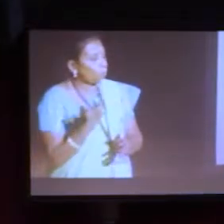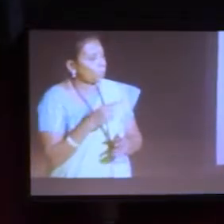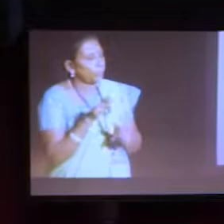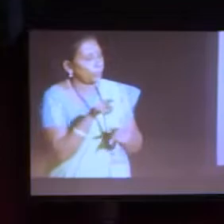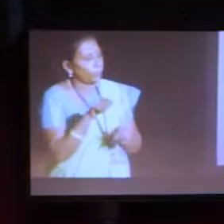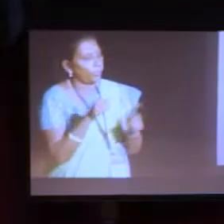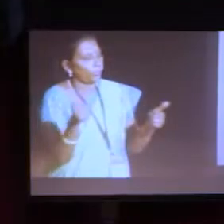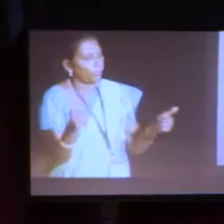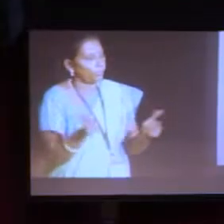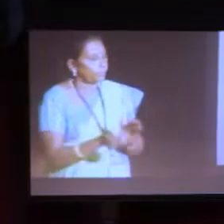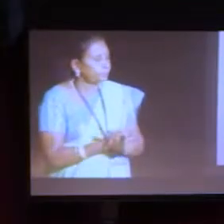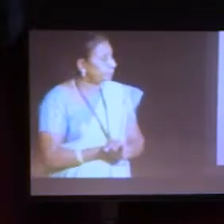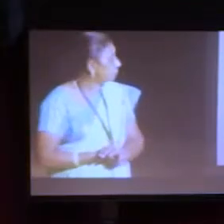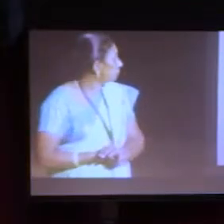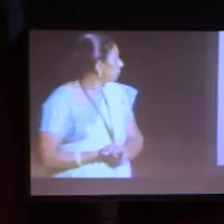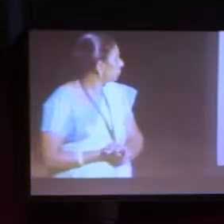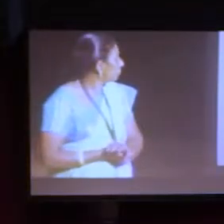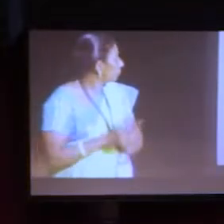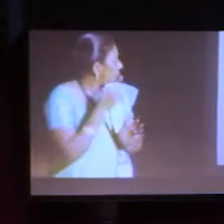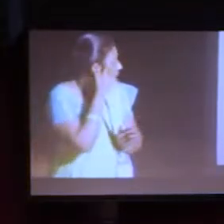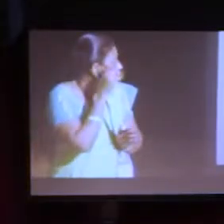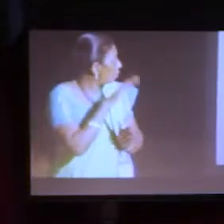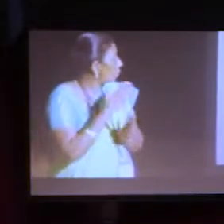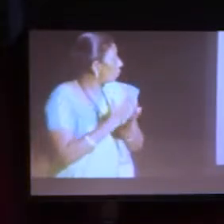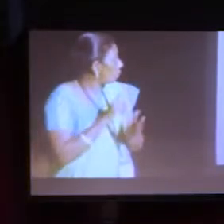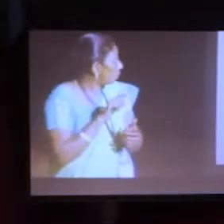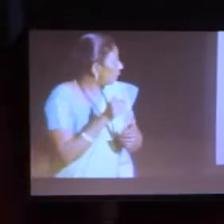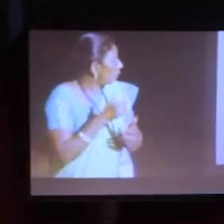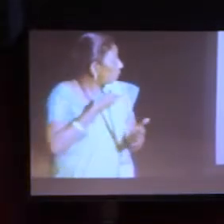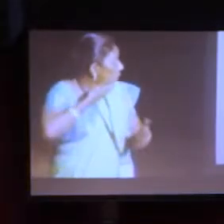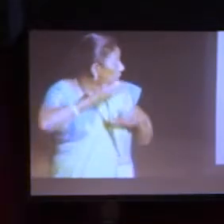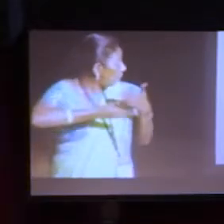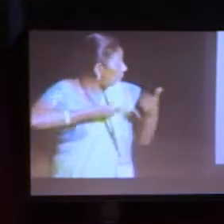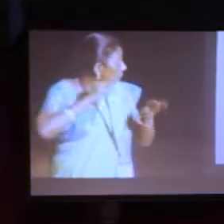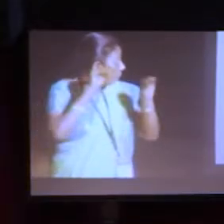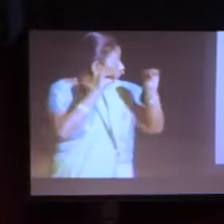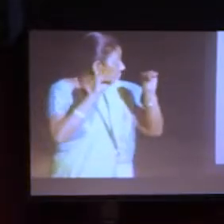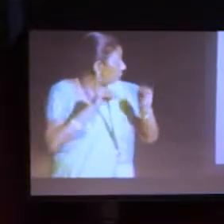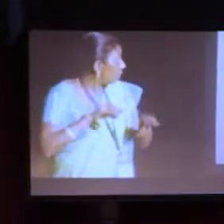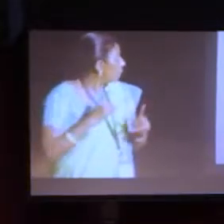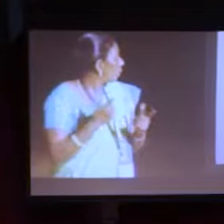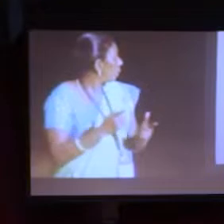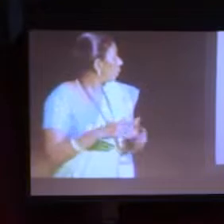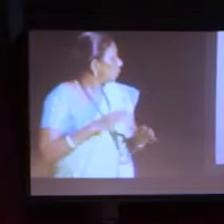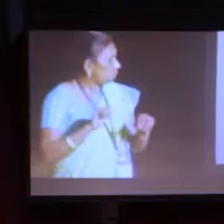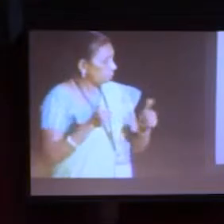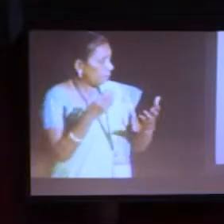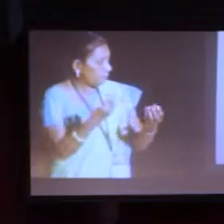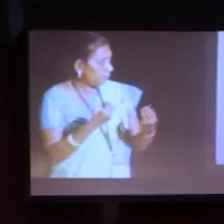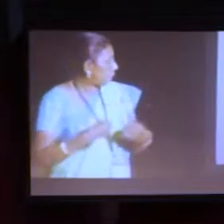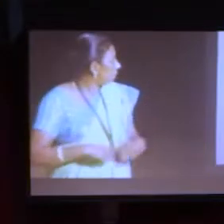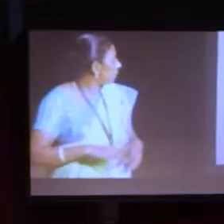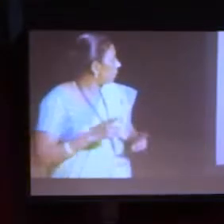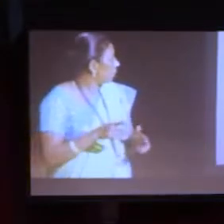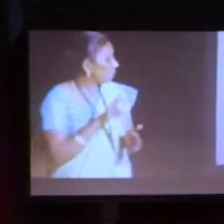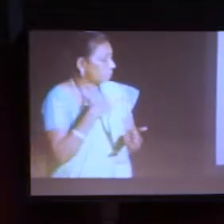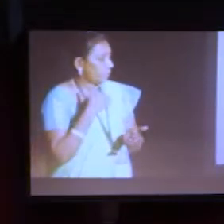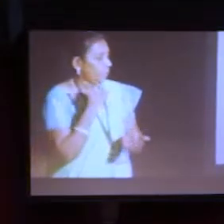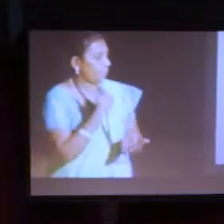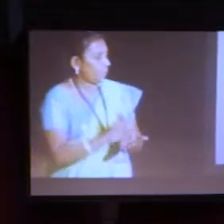So think about what you can do. Think about what you can learn and what you can bring to this table, because we need